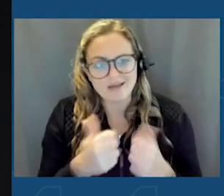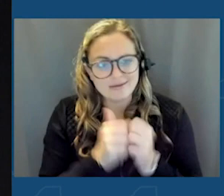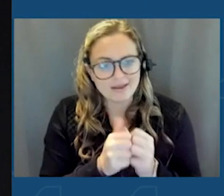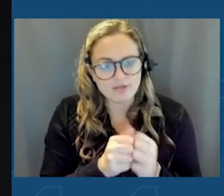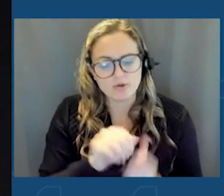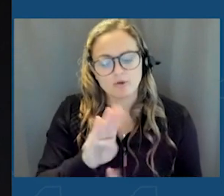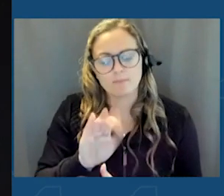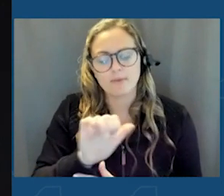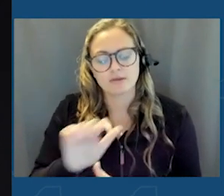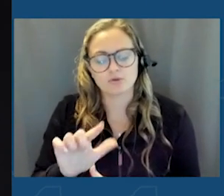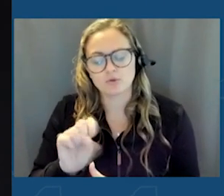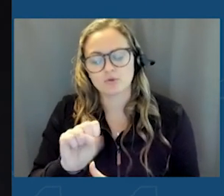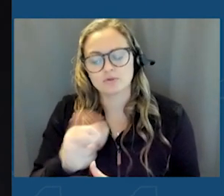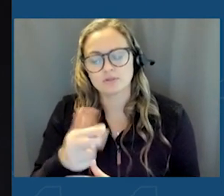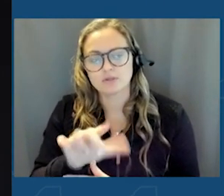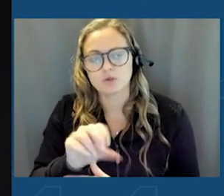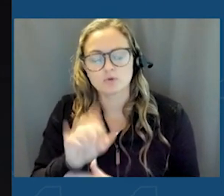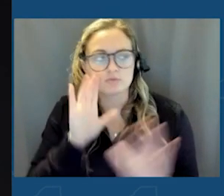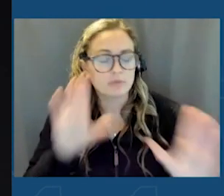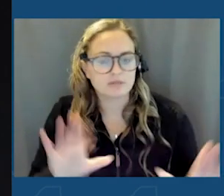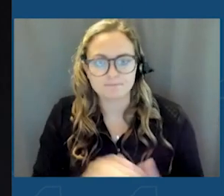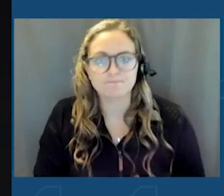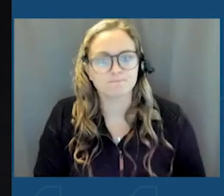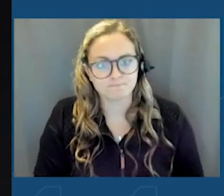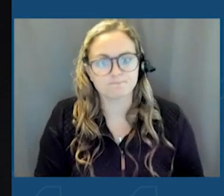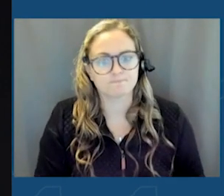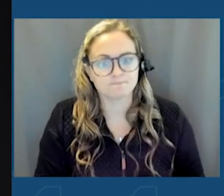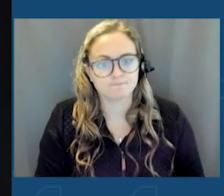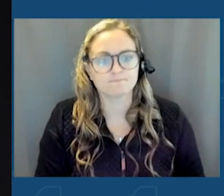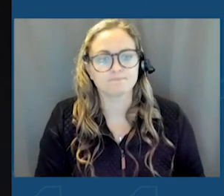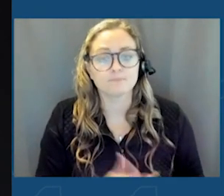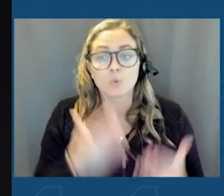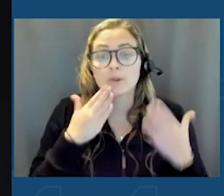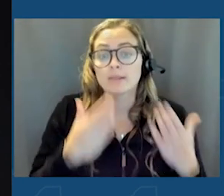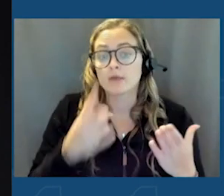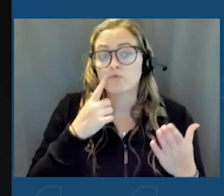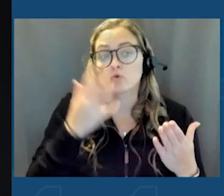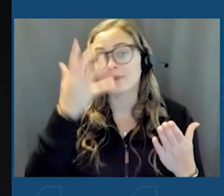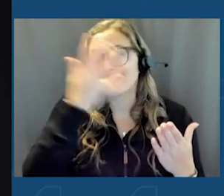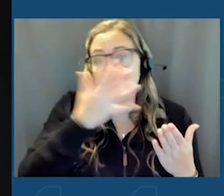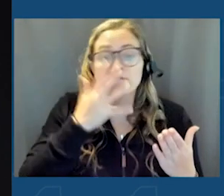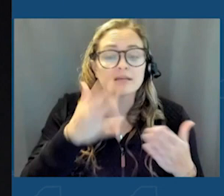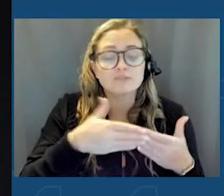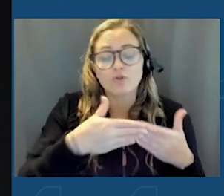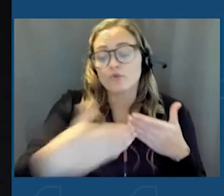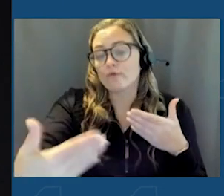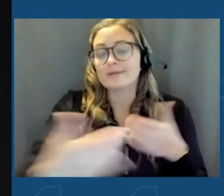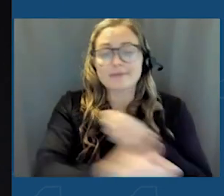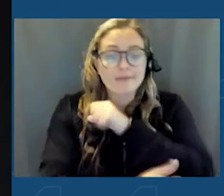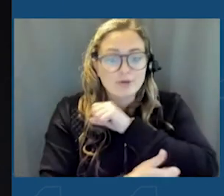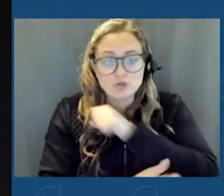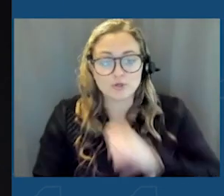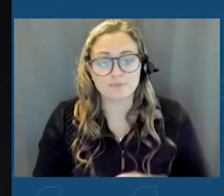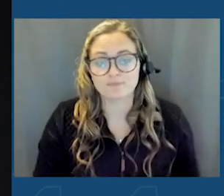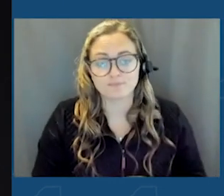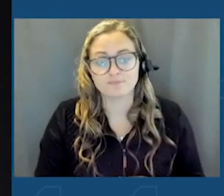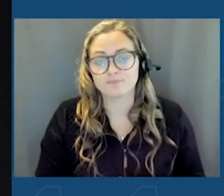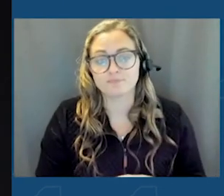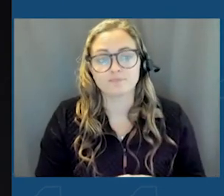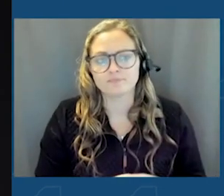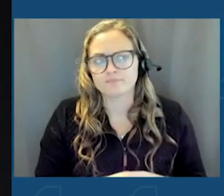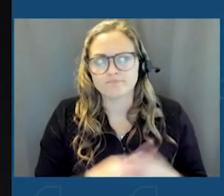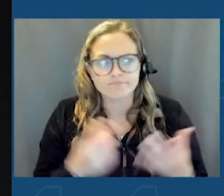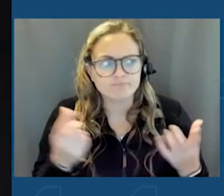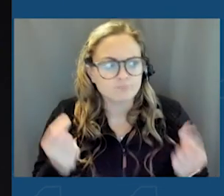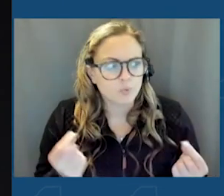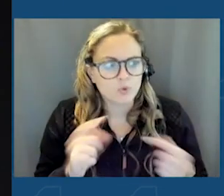Sagos, extraordinary. I want to thank you for being the face to the rest of the country, what we can do when we